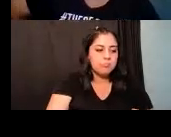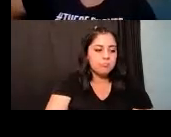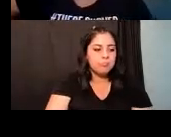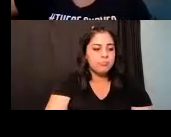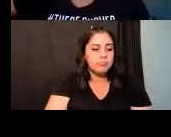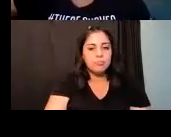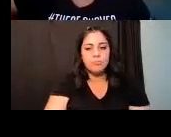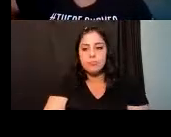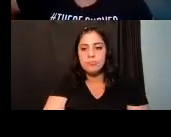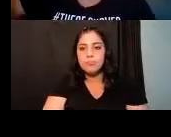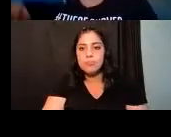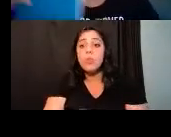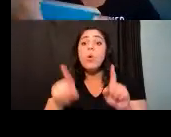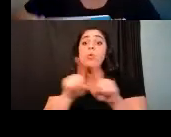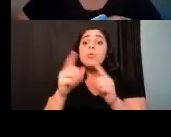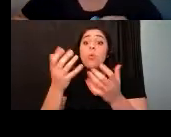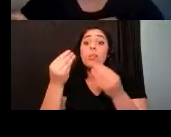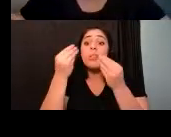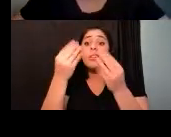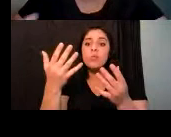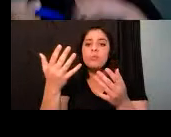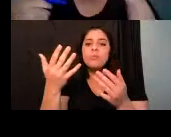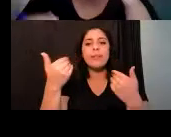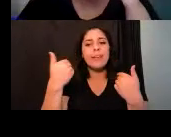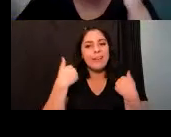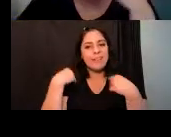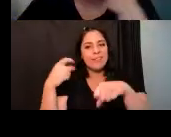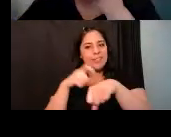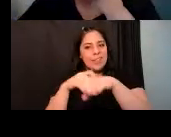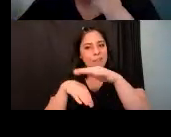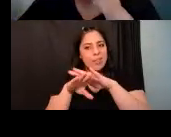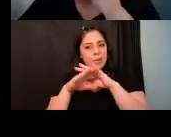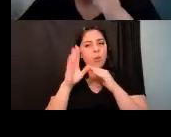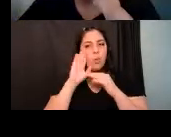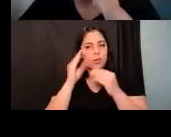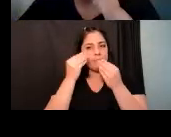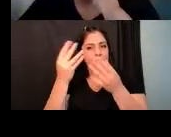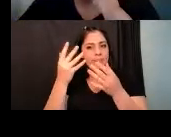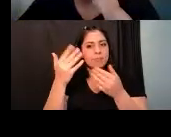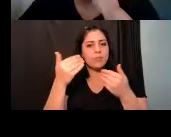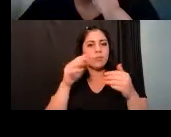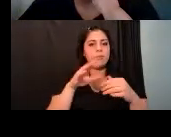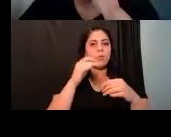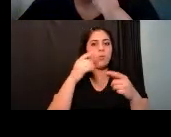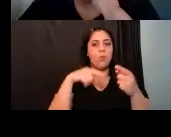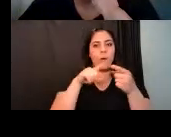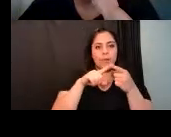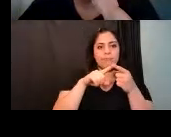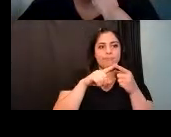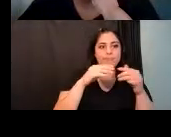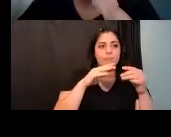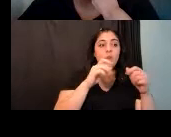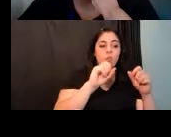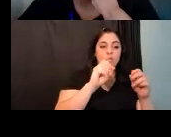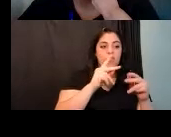One more thing, I would like to let you guys know that you're being timed. So we will let you know when we're going to move on to the next slide. So for the moment, just